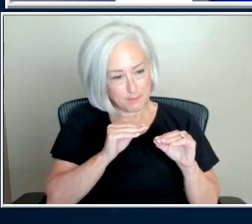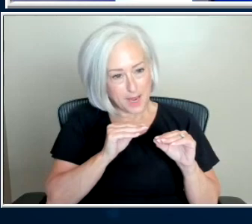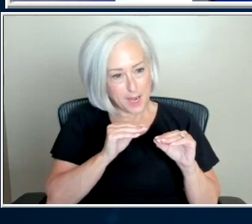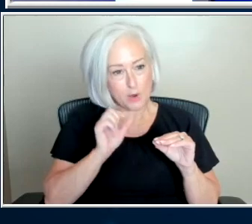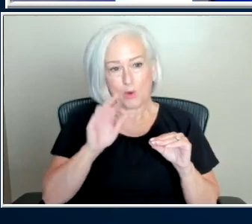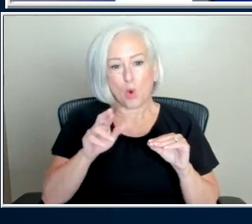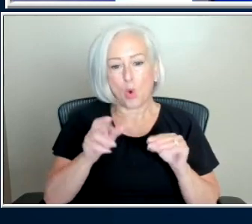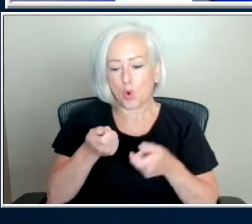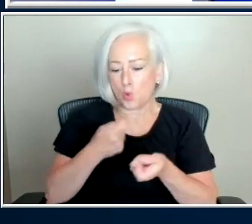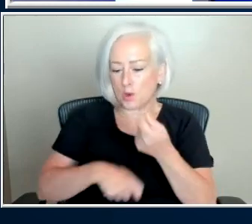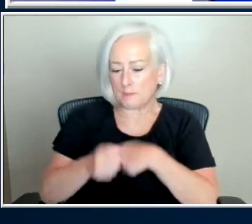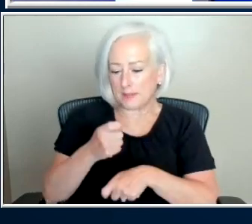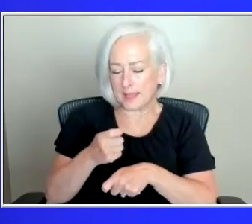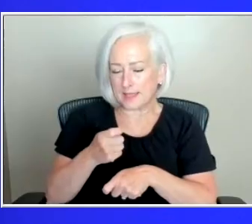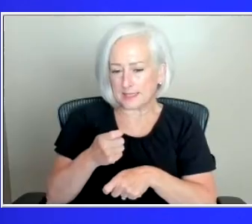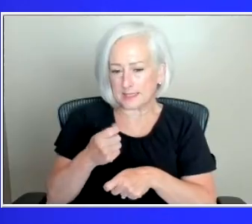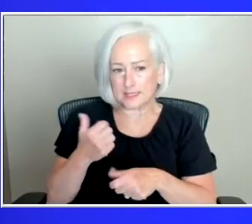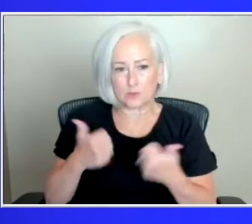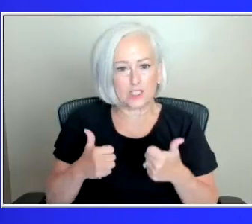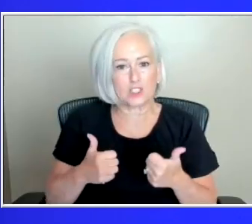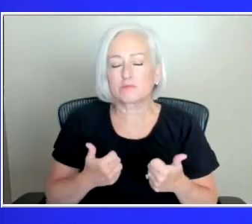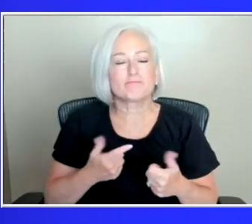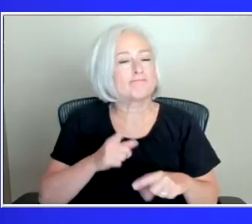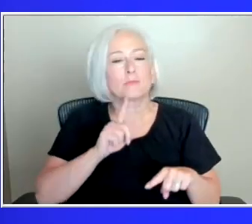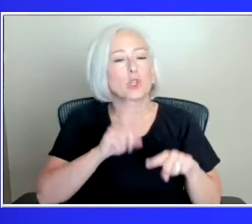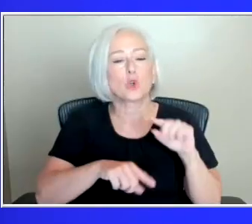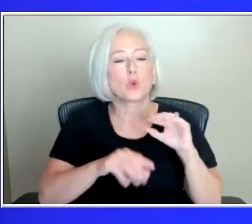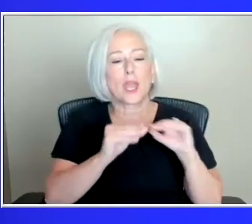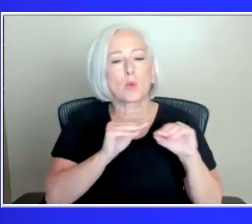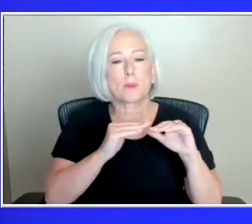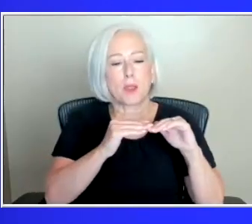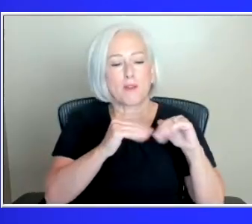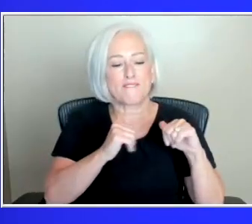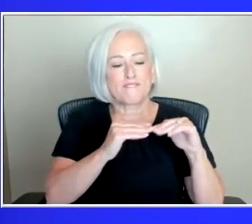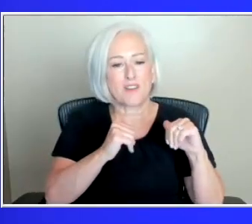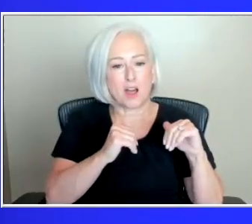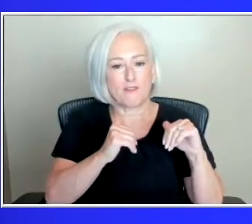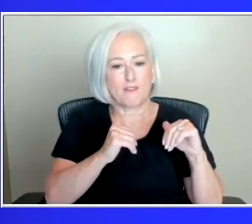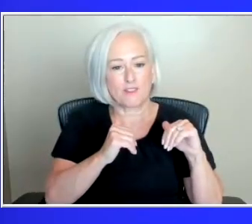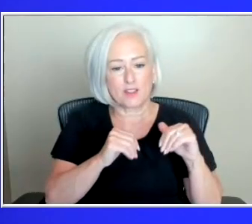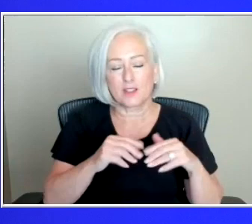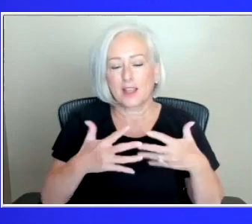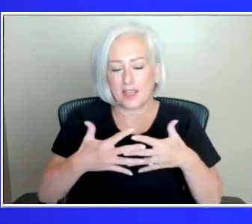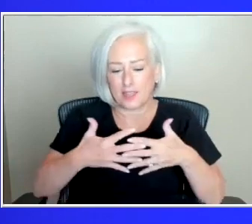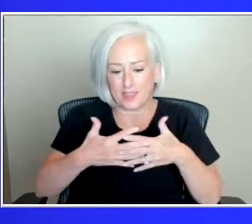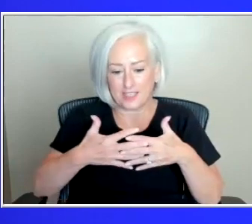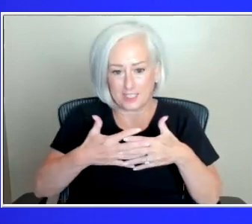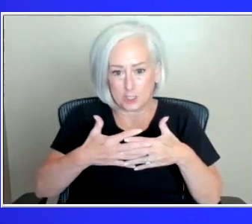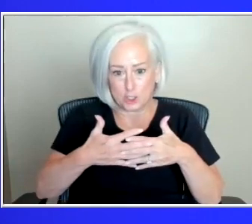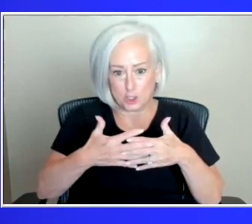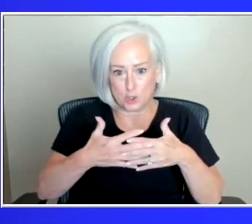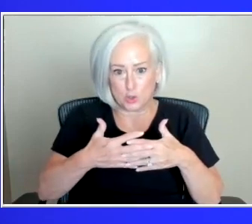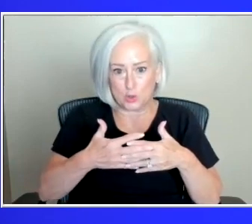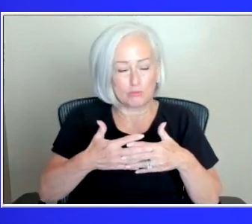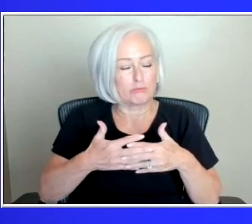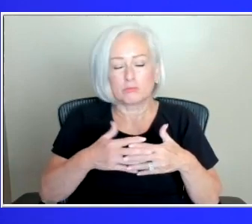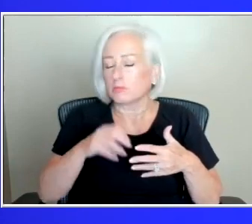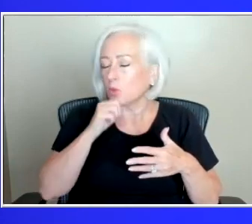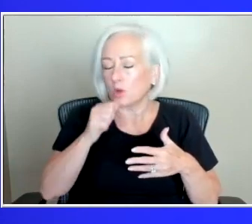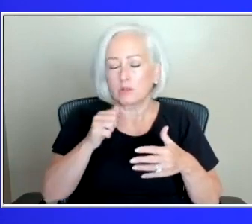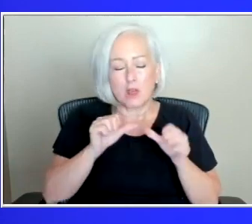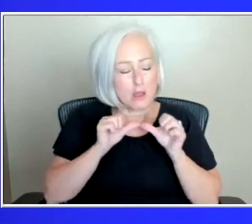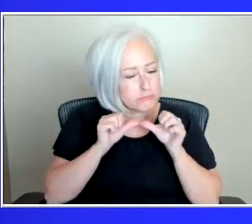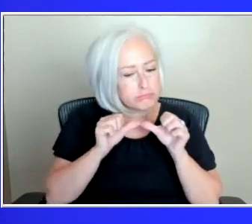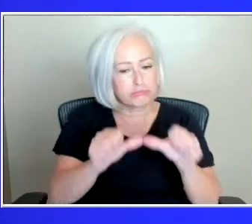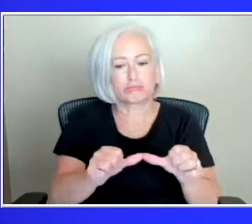which to do? So unfortunately, we can't repair her valve. Okay. Her valve tissue is not sufficient to be durable and long-lasting because when